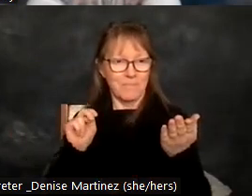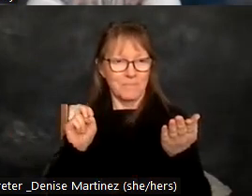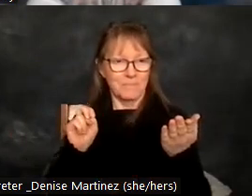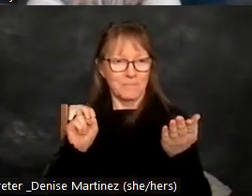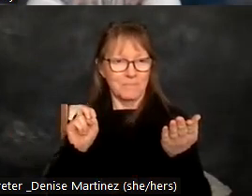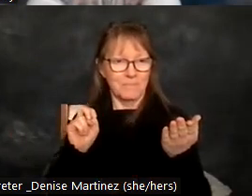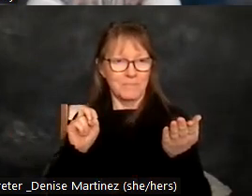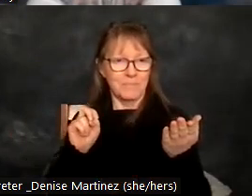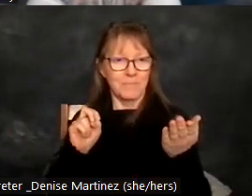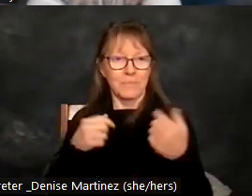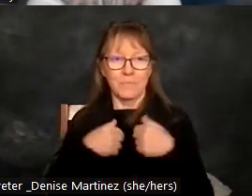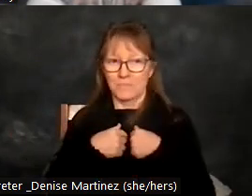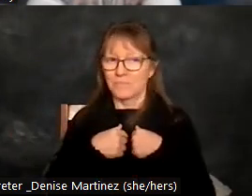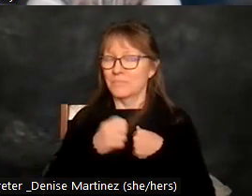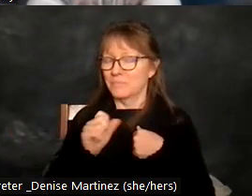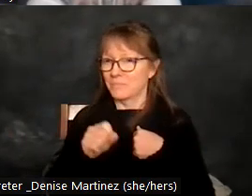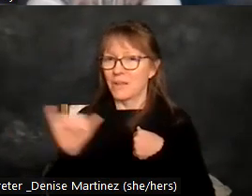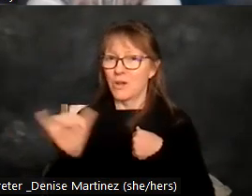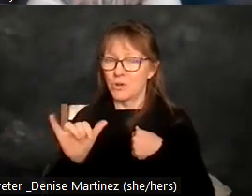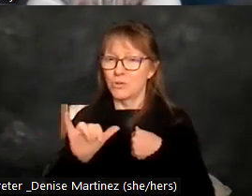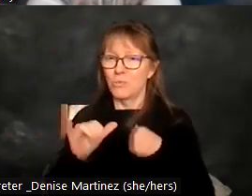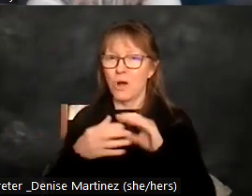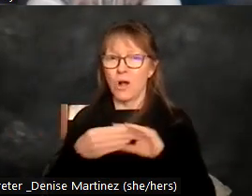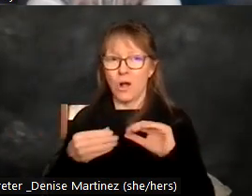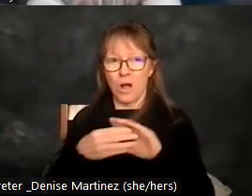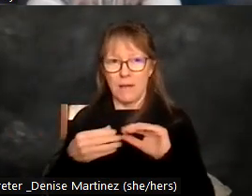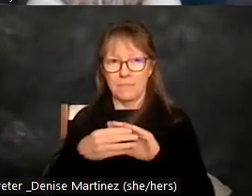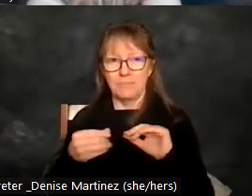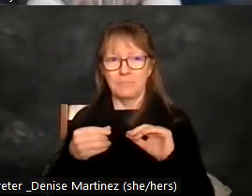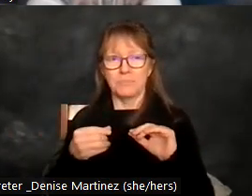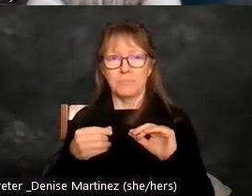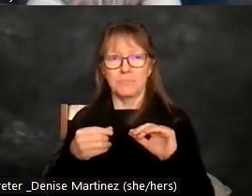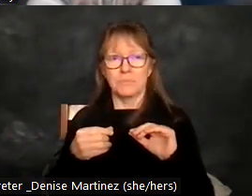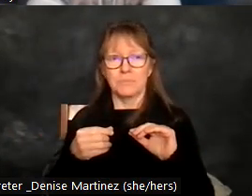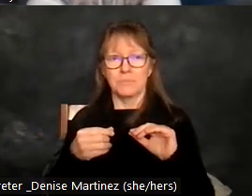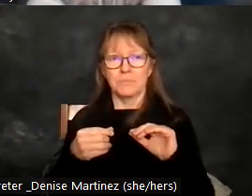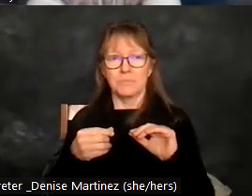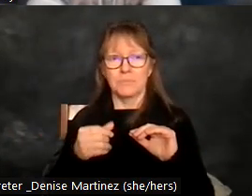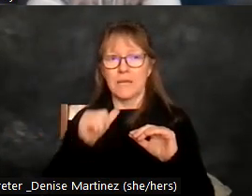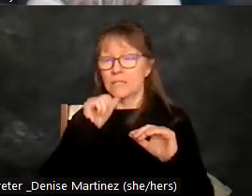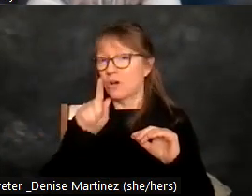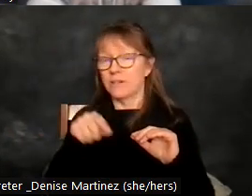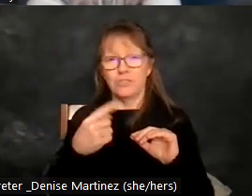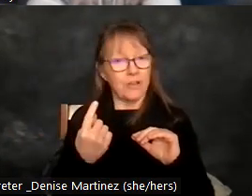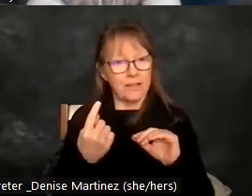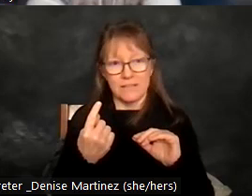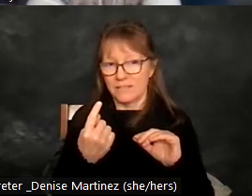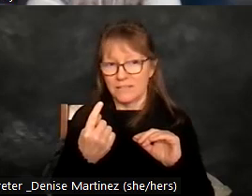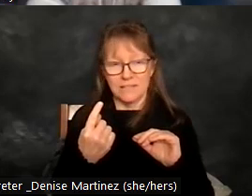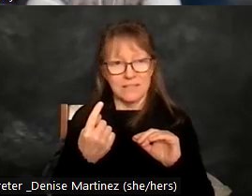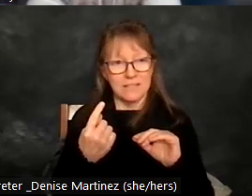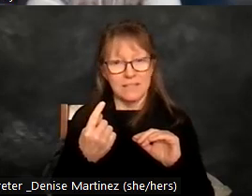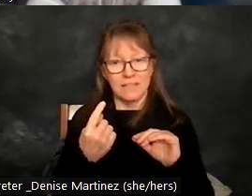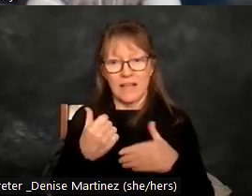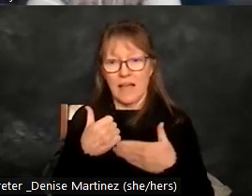also wanted to Moi, just je voulais comment that dire it's not just que c'est pas seulement folks by and mon